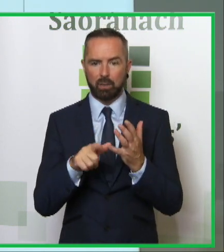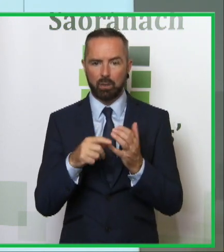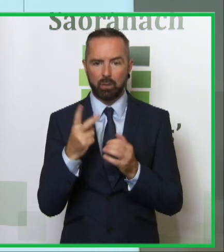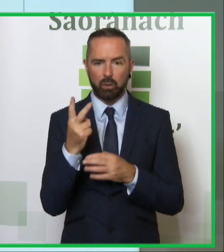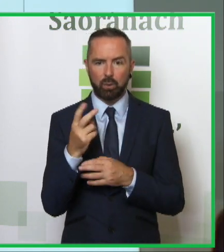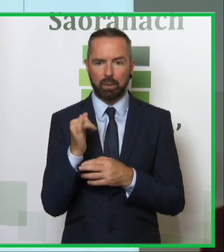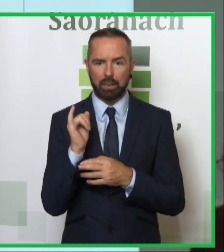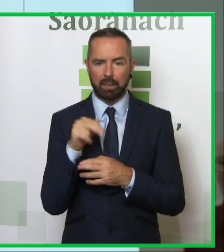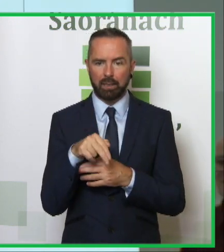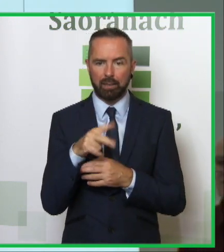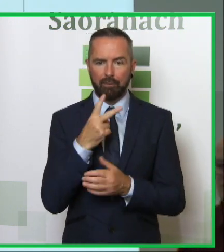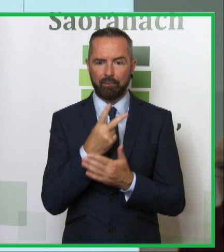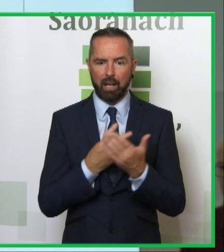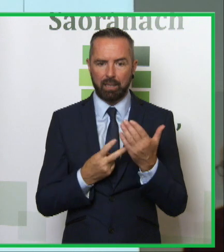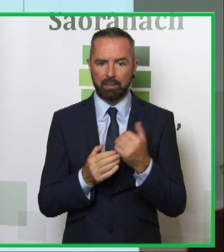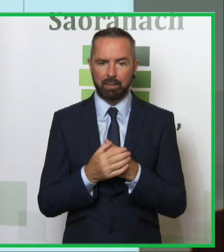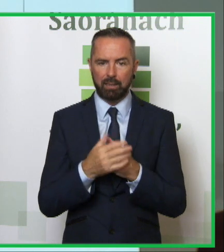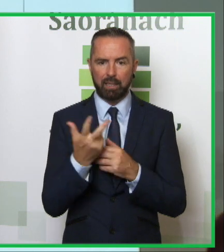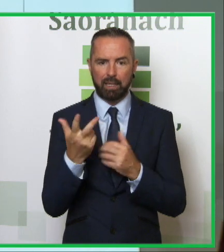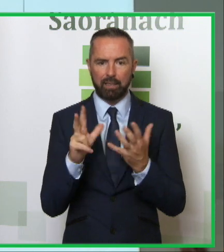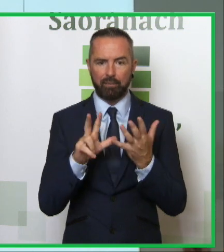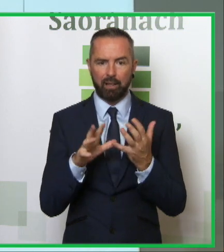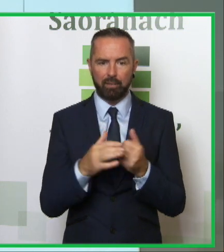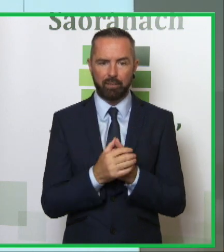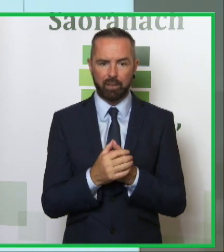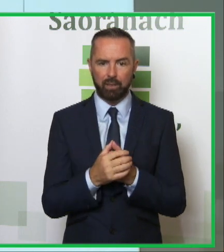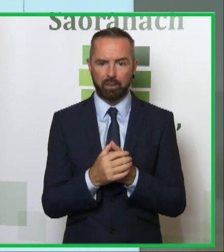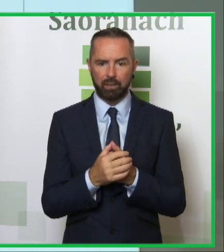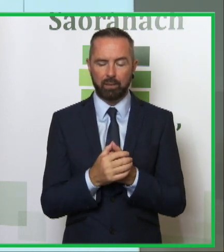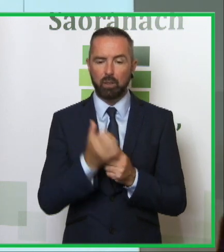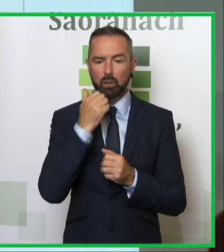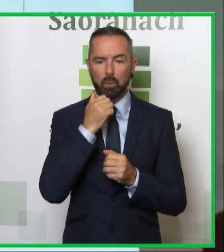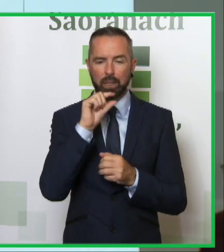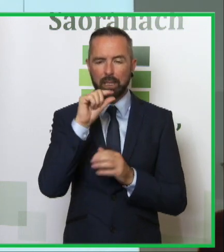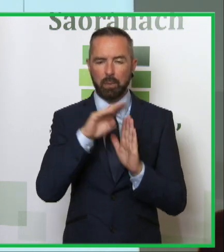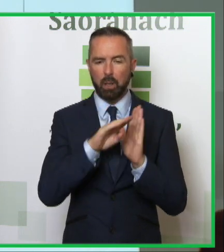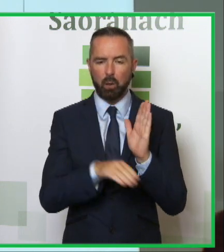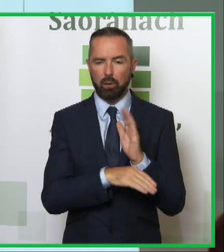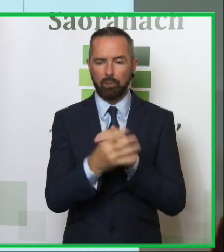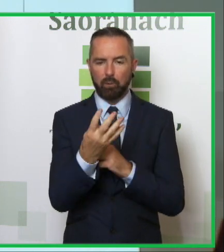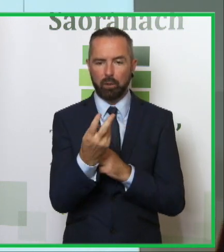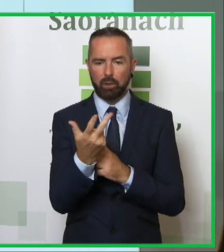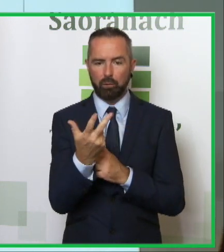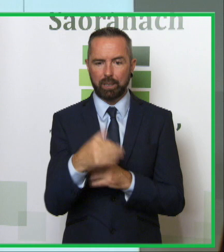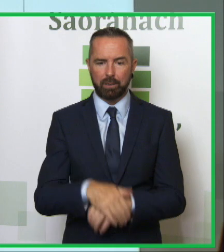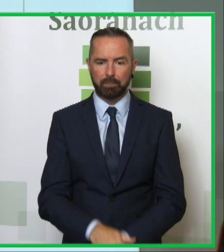which gives us a valid poll of 85. The quota is slightly lower on this, therefore at 43.